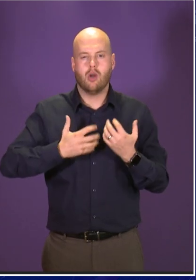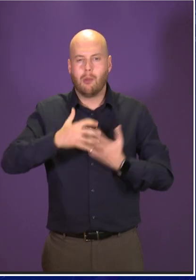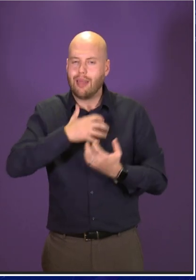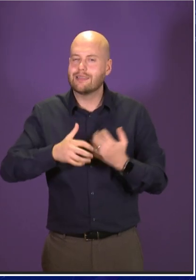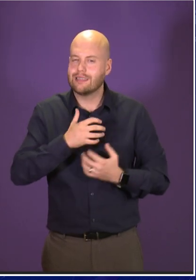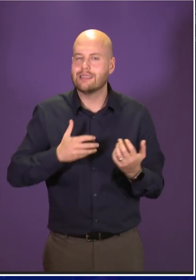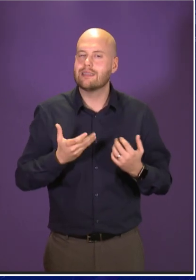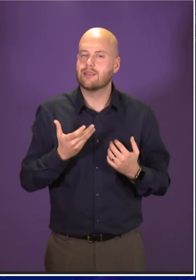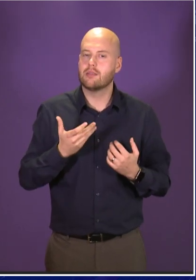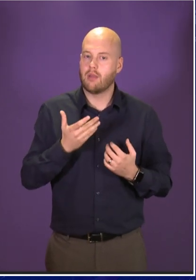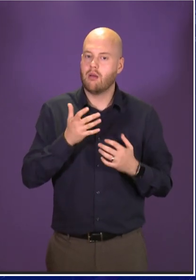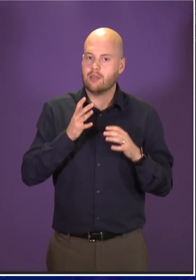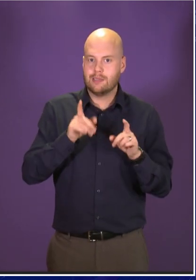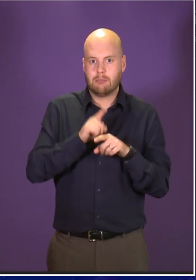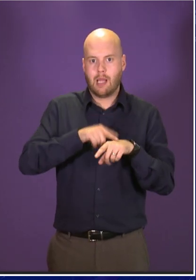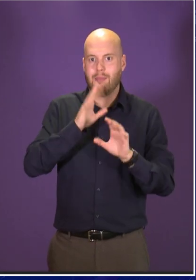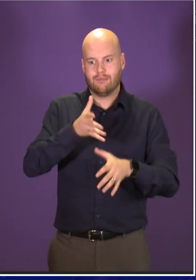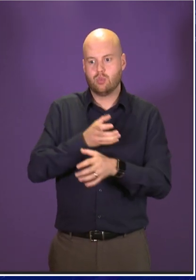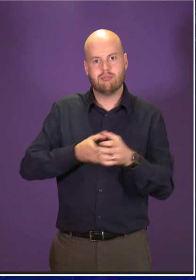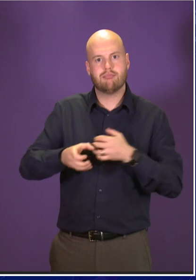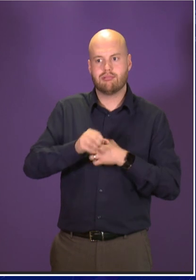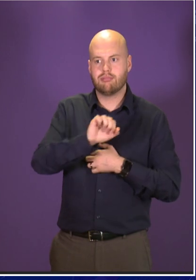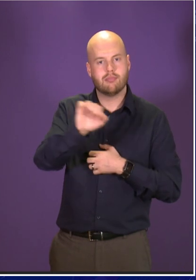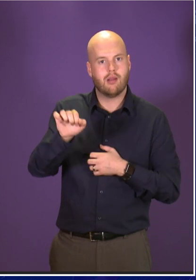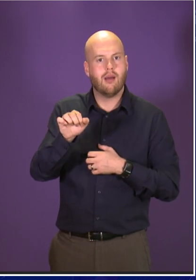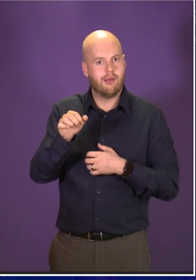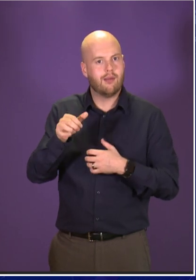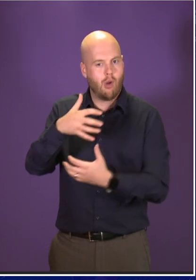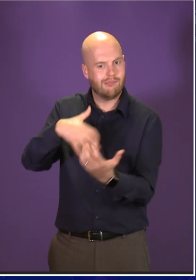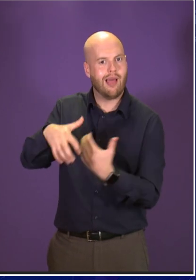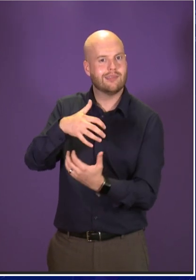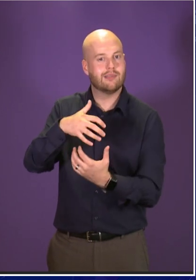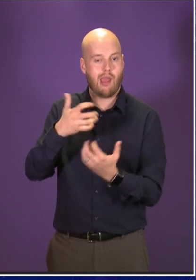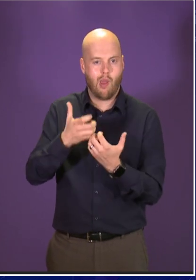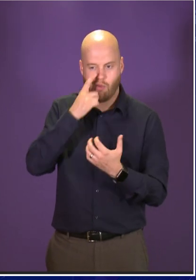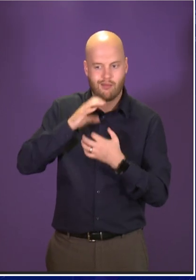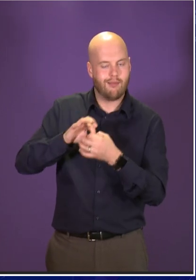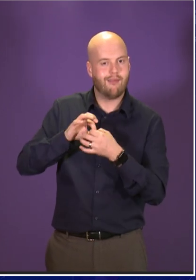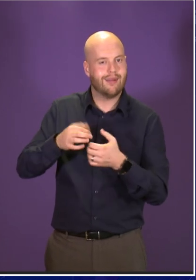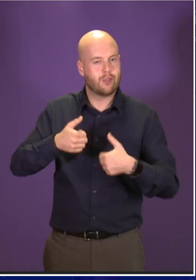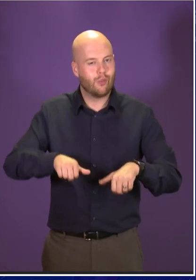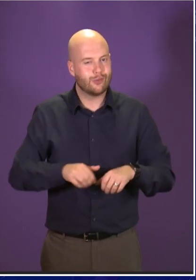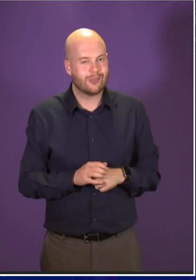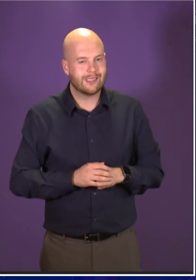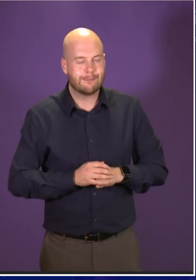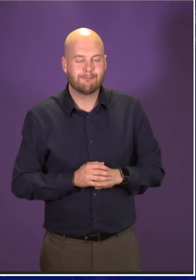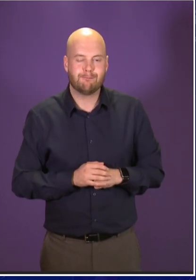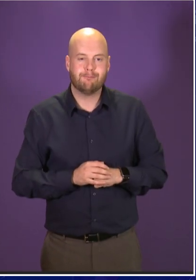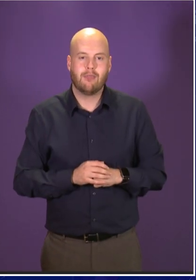complexities of some of the conflicts, but also some of the solutions which lie ahead of us. I first really thought about